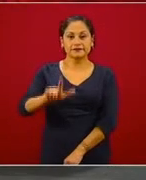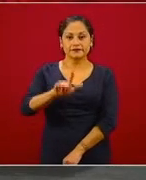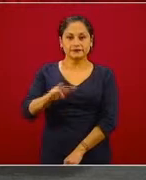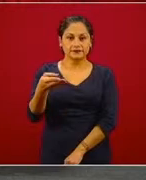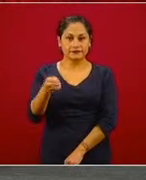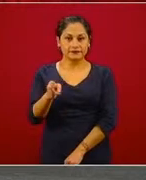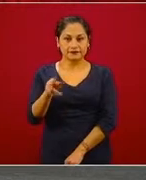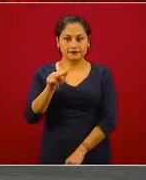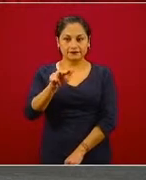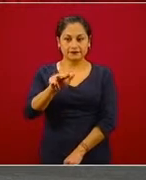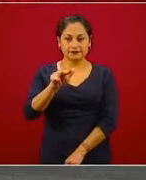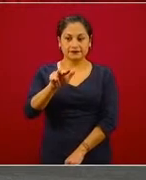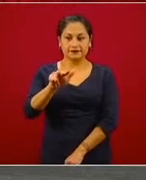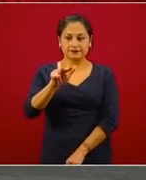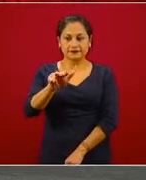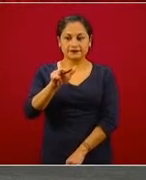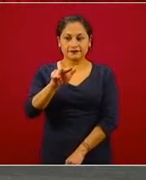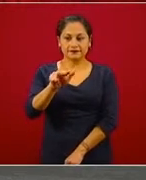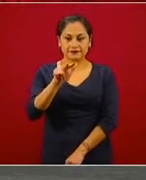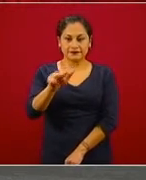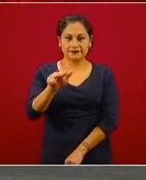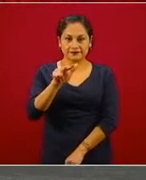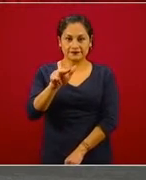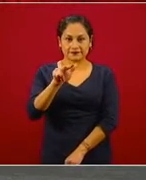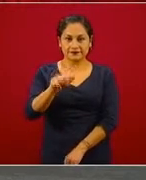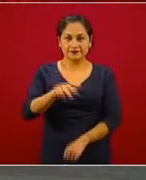Today is Monday, May 18th,